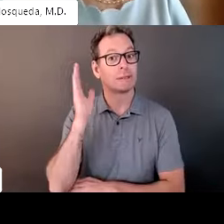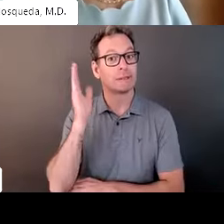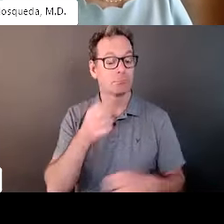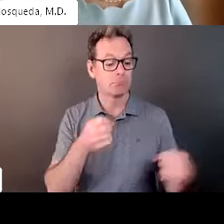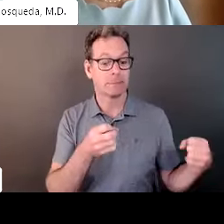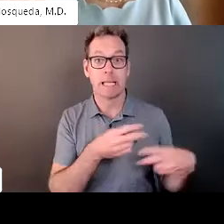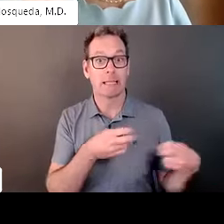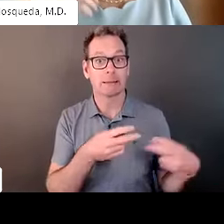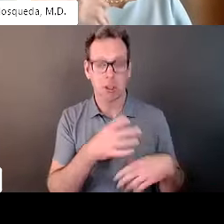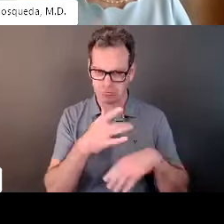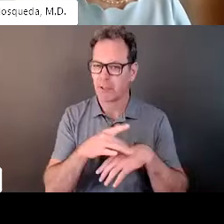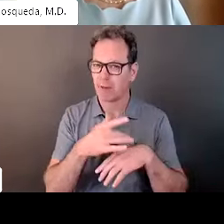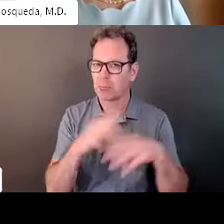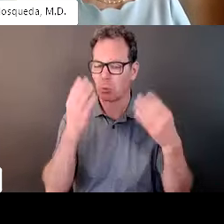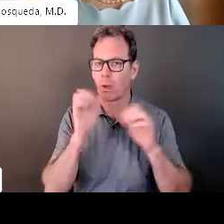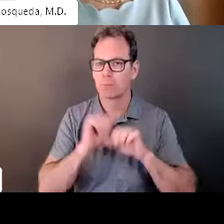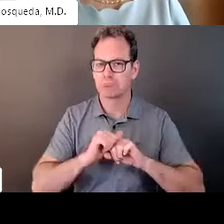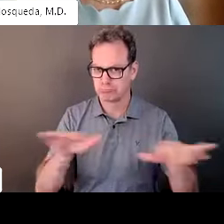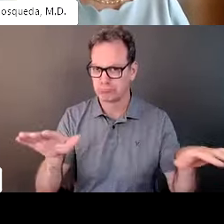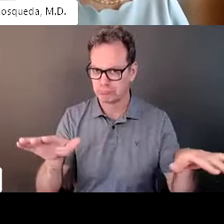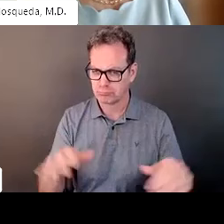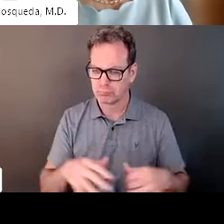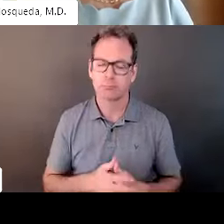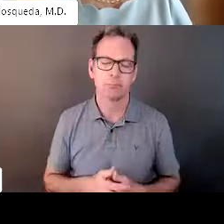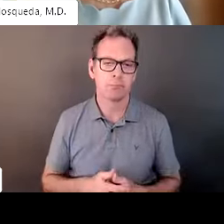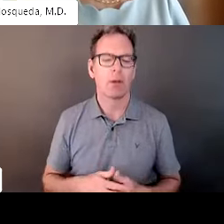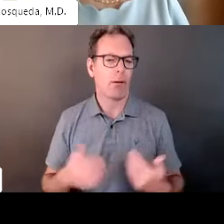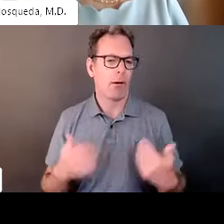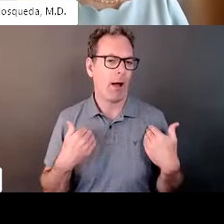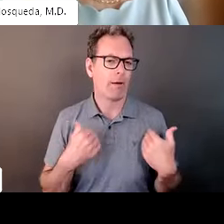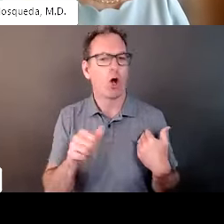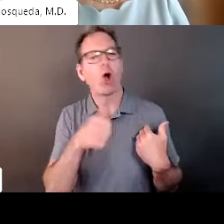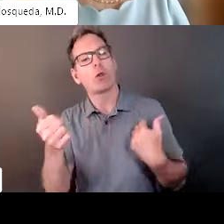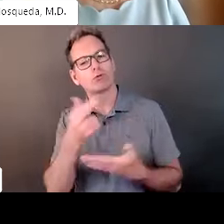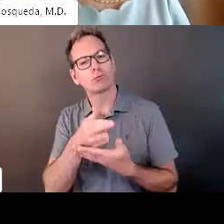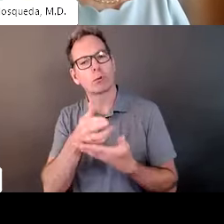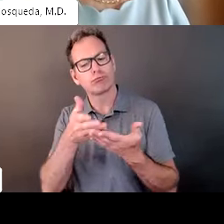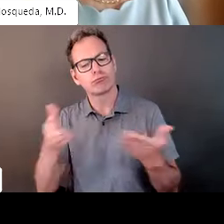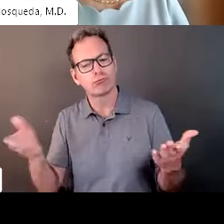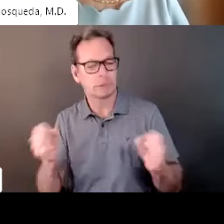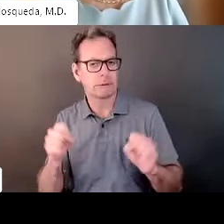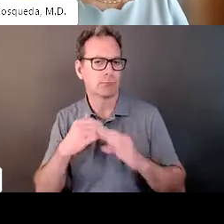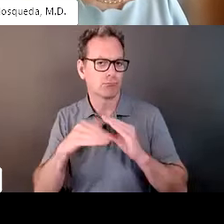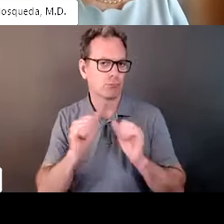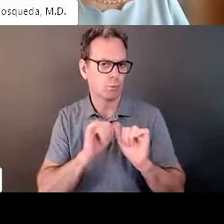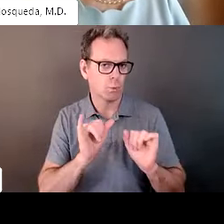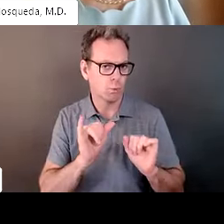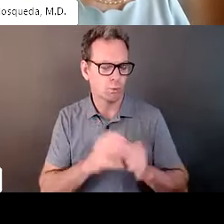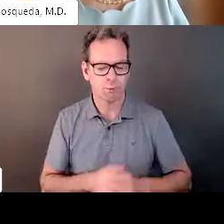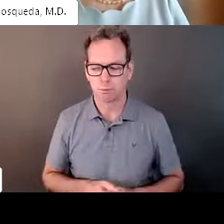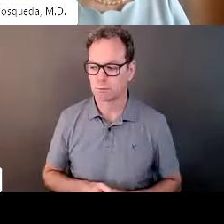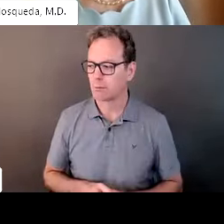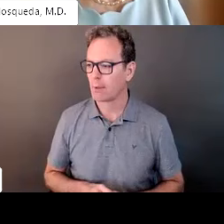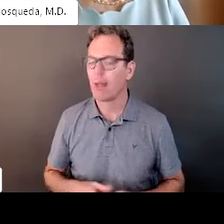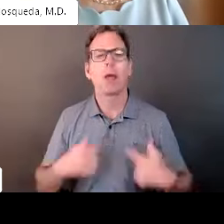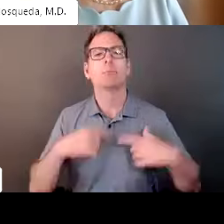well. I'm going to stop sharing my screen now so that we have a few minutes for Q&A